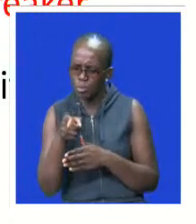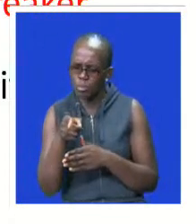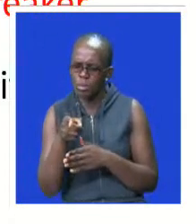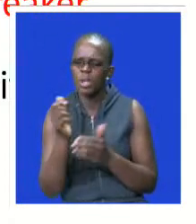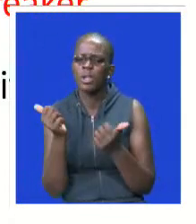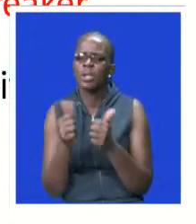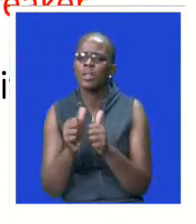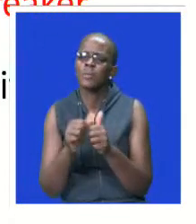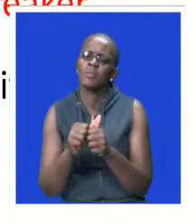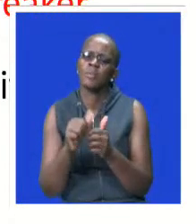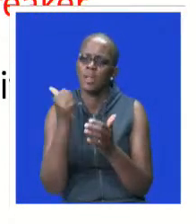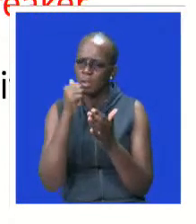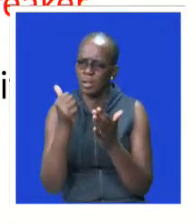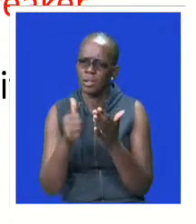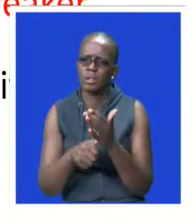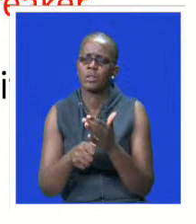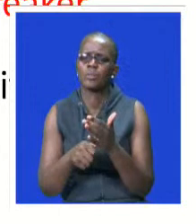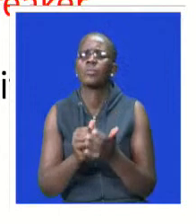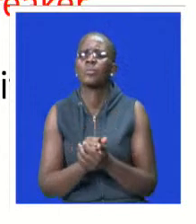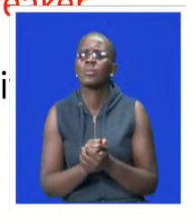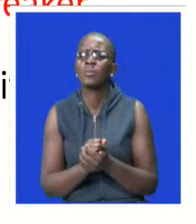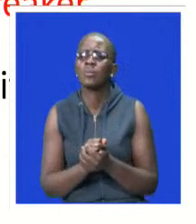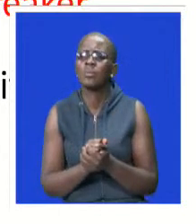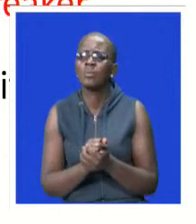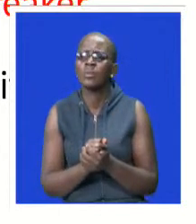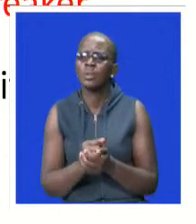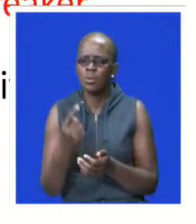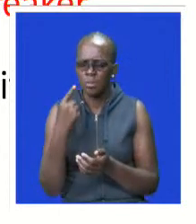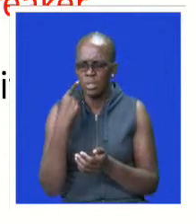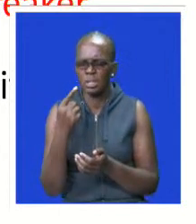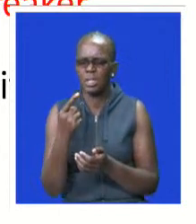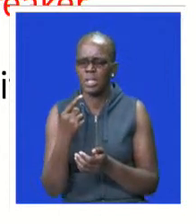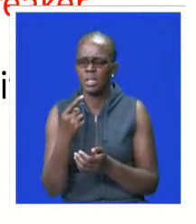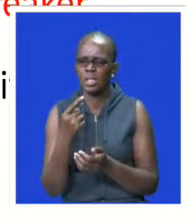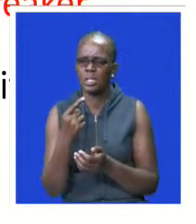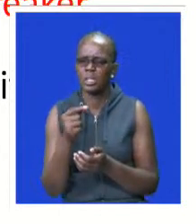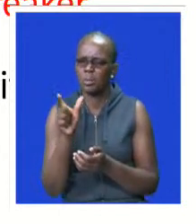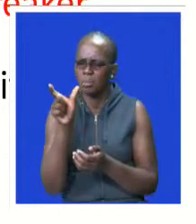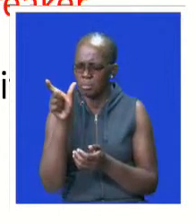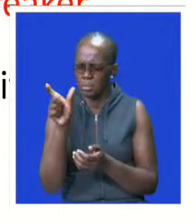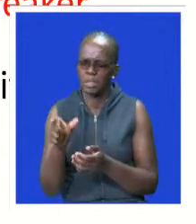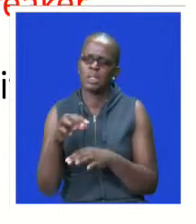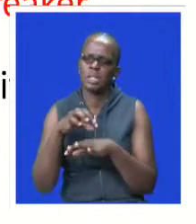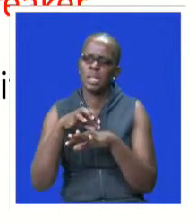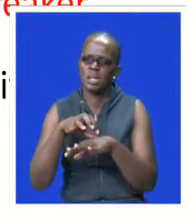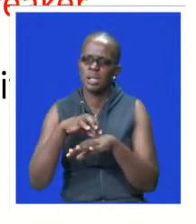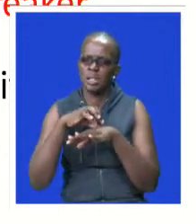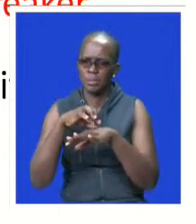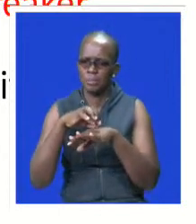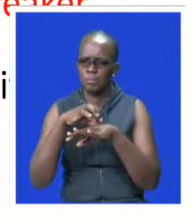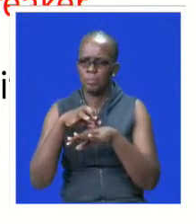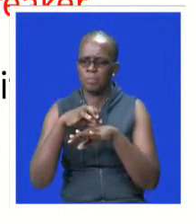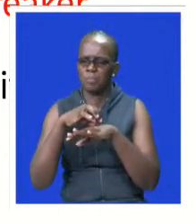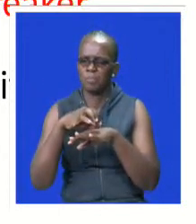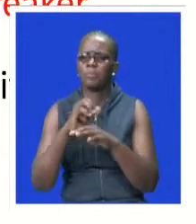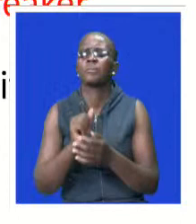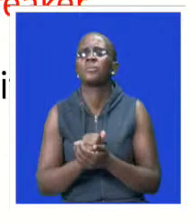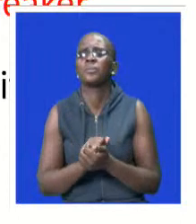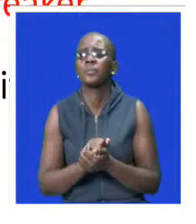you are the writer in this case, you have a personal relationship. Okay, you have a